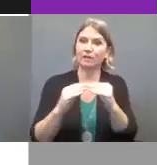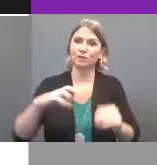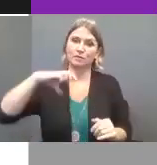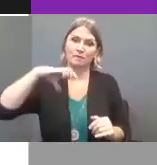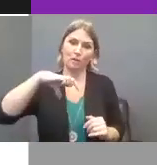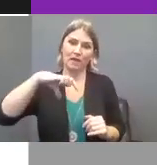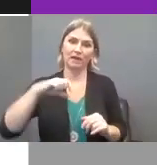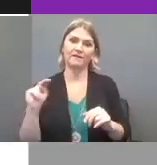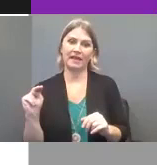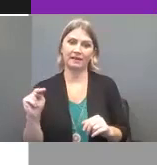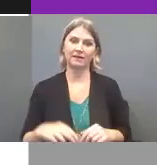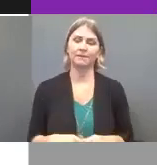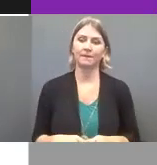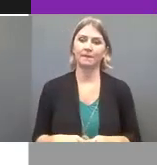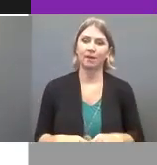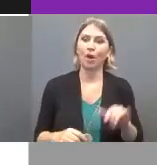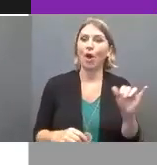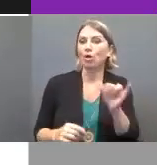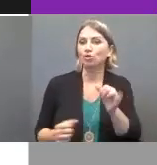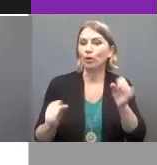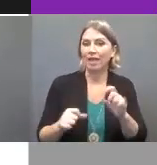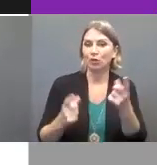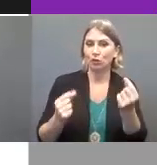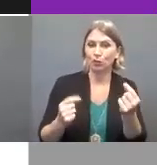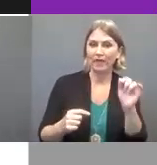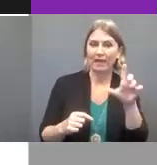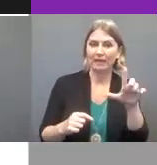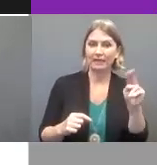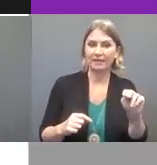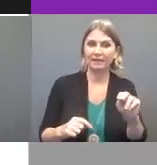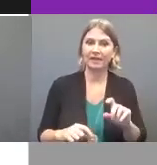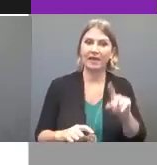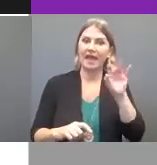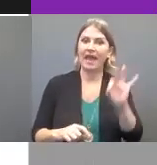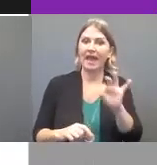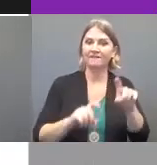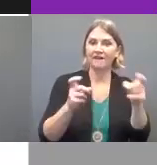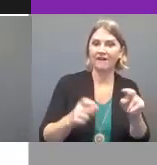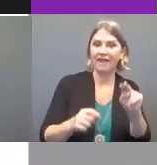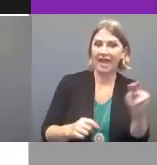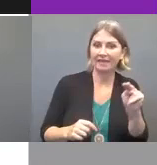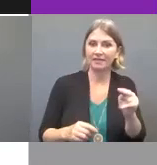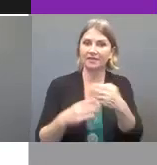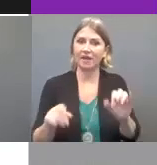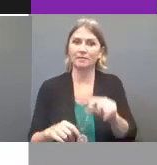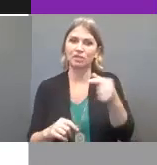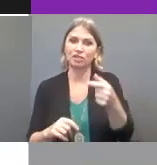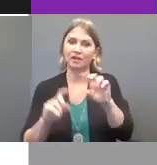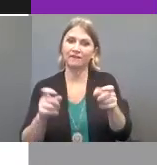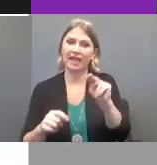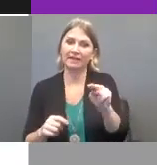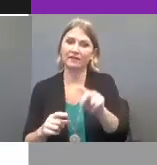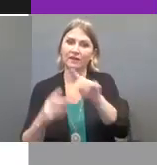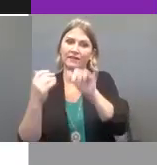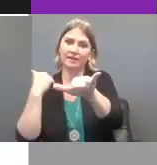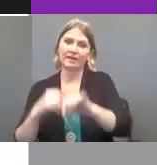n. Alternatively, we can also do the limit approach, where f of n divided by g of n, limit n tends to infinity, n squared